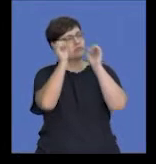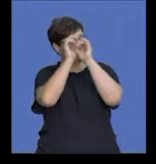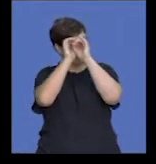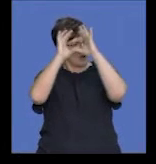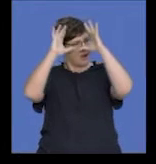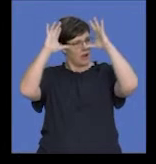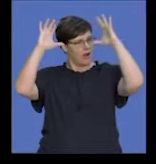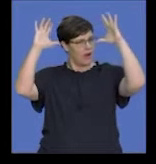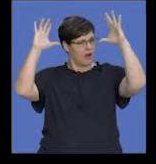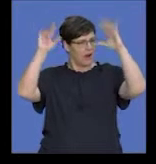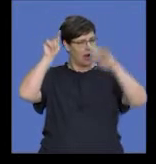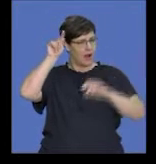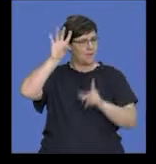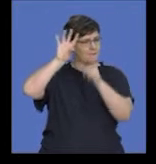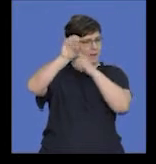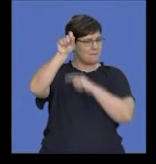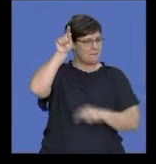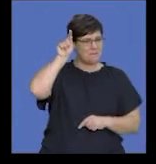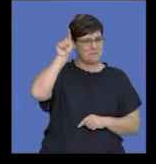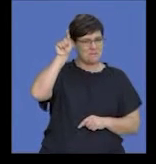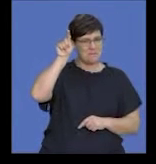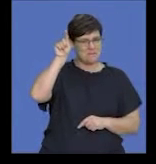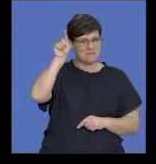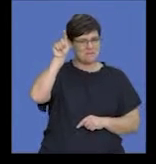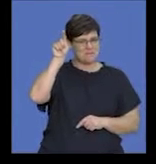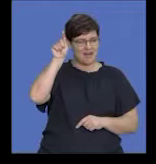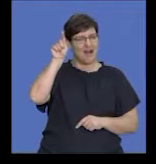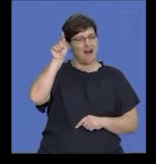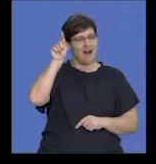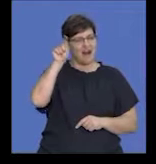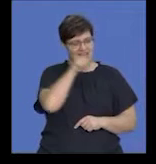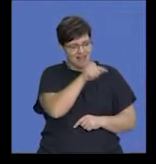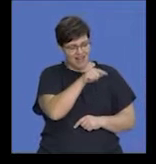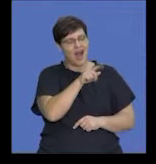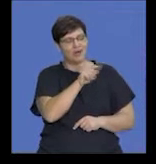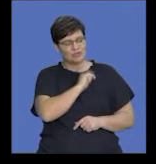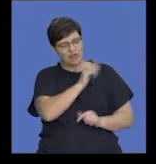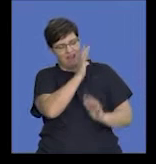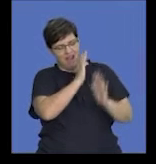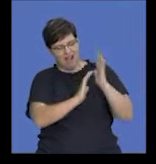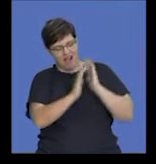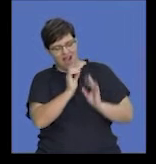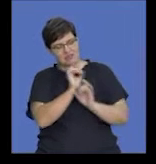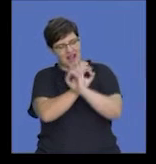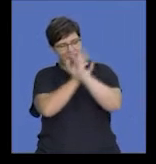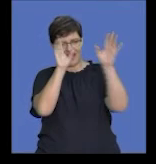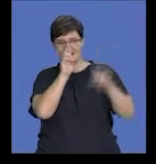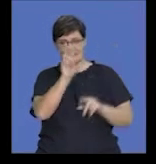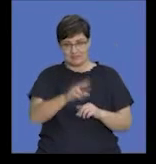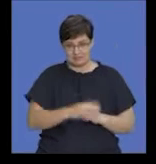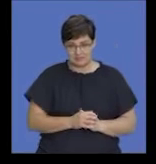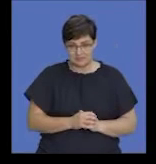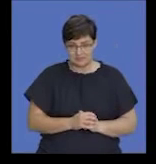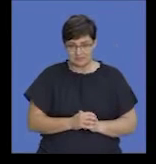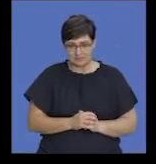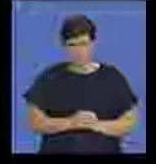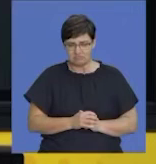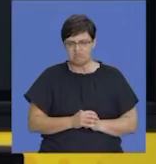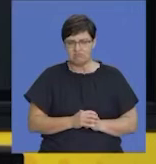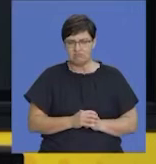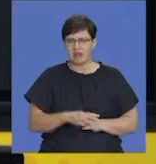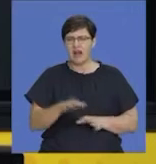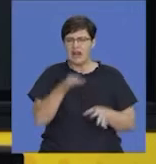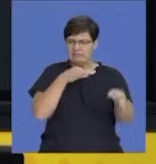for them to be able to picture or imagine the chosen topic. So now when we look at descriptive